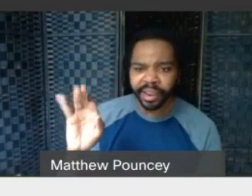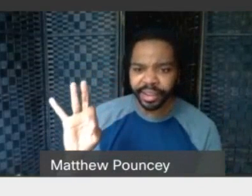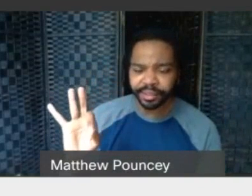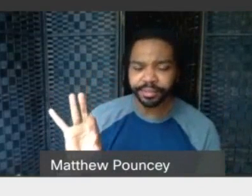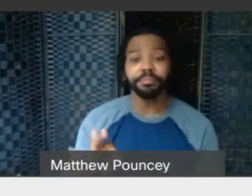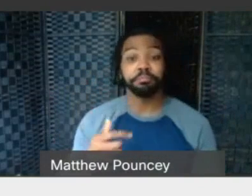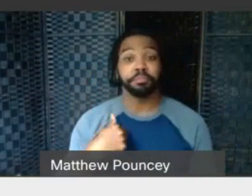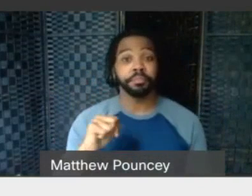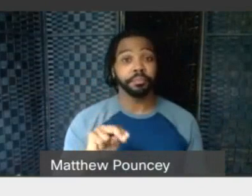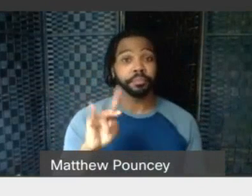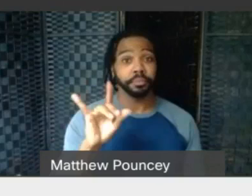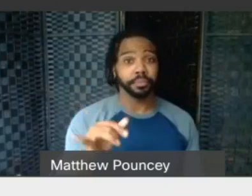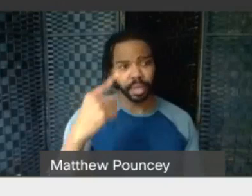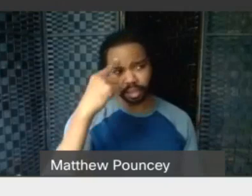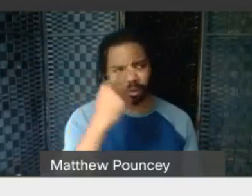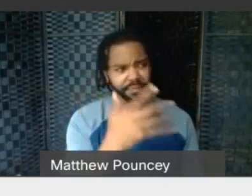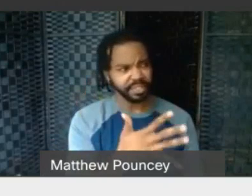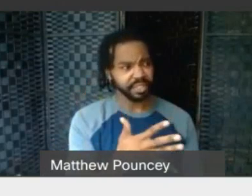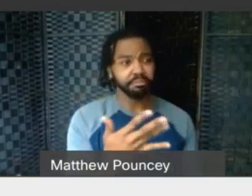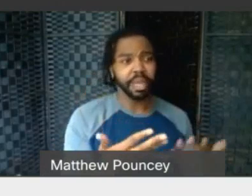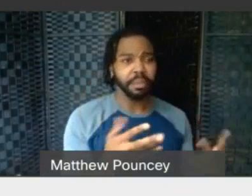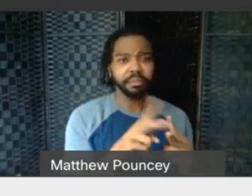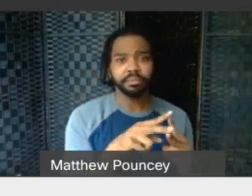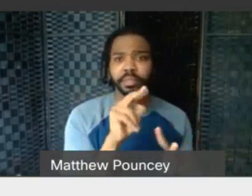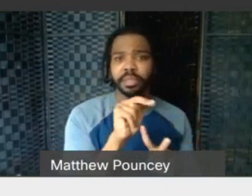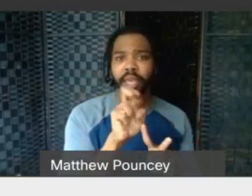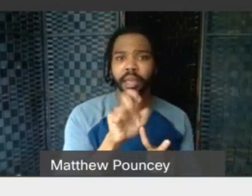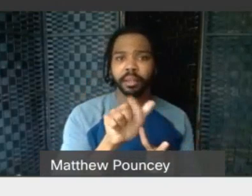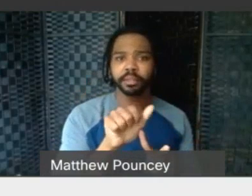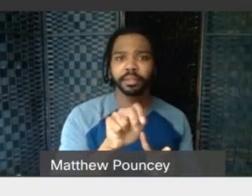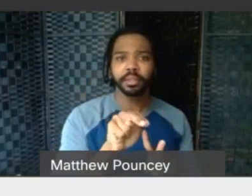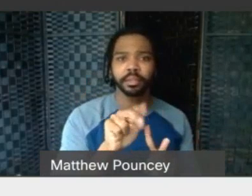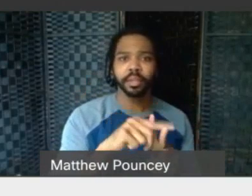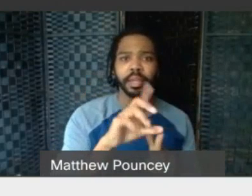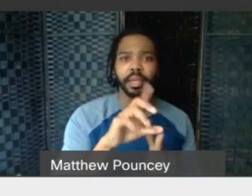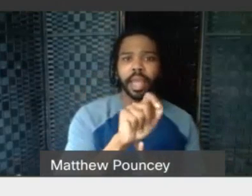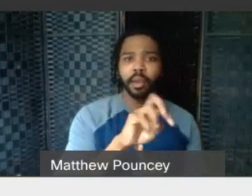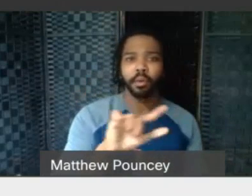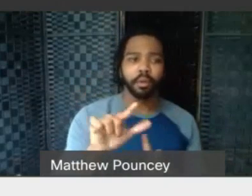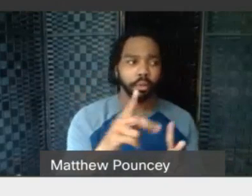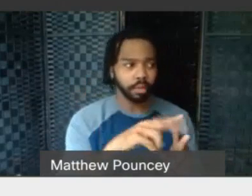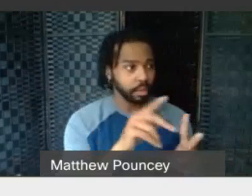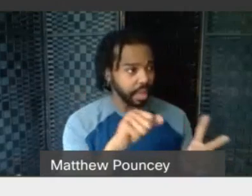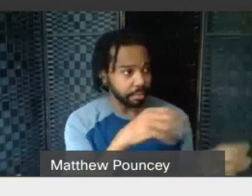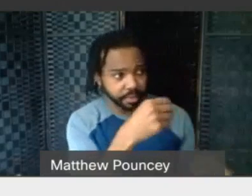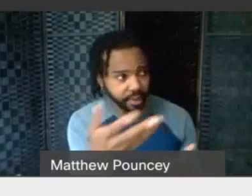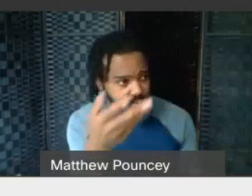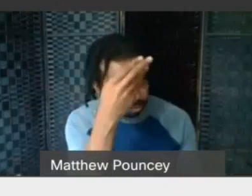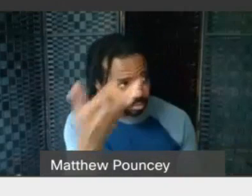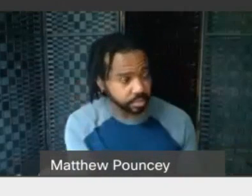but perhaps Nelson or Daryl can address that. I thought that DC Health had provided,